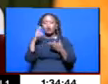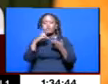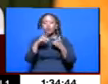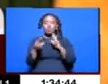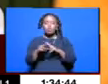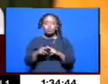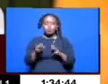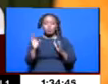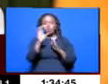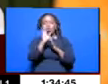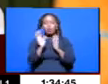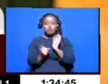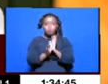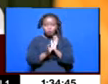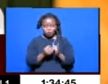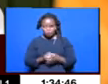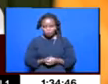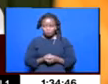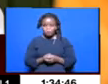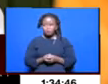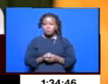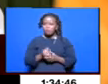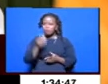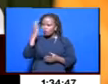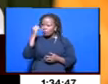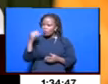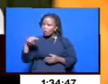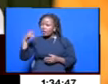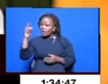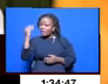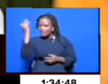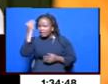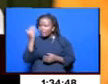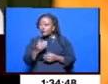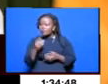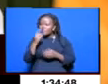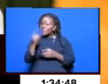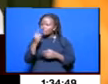Constitution. Why did the High Court introduce the phrase "only protected"?